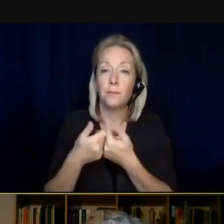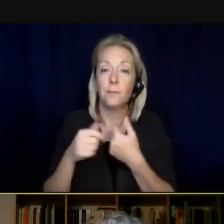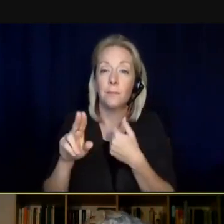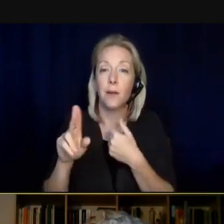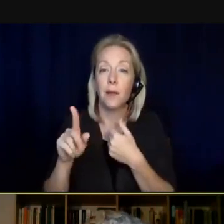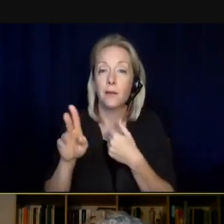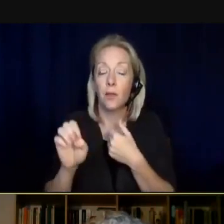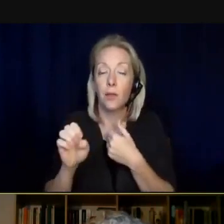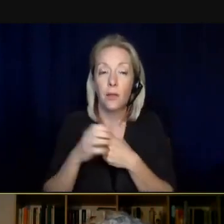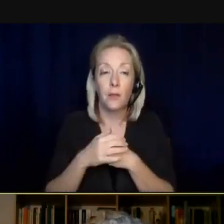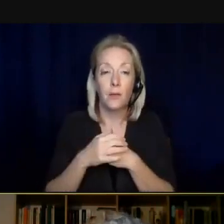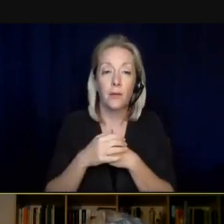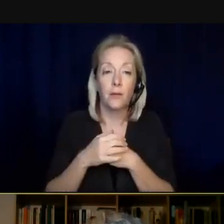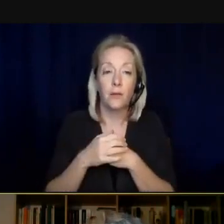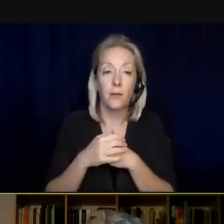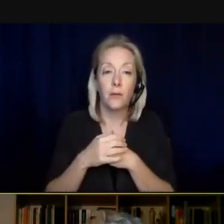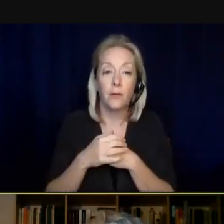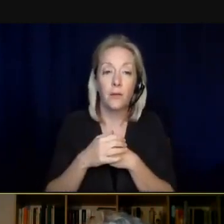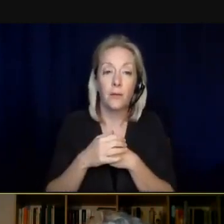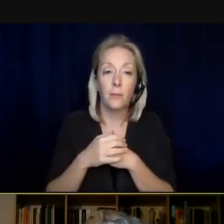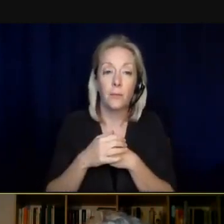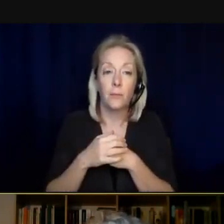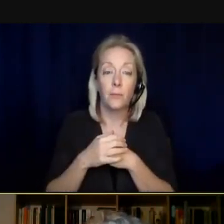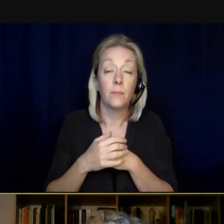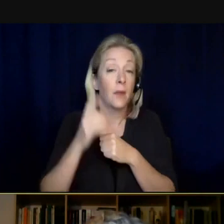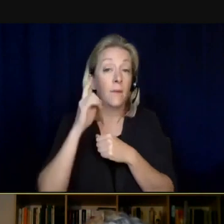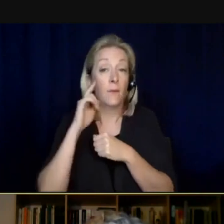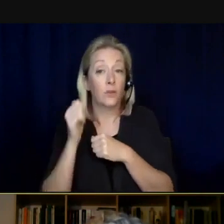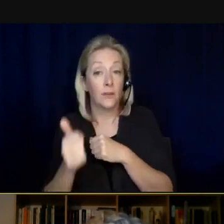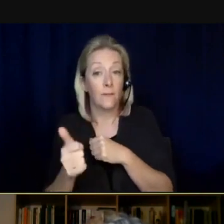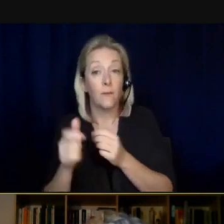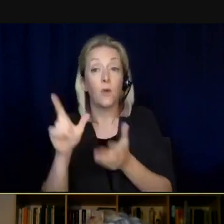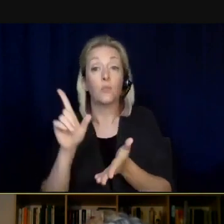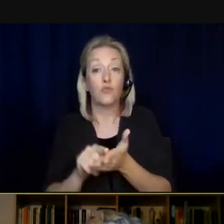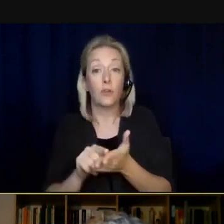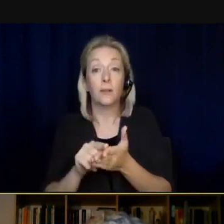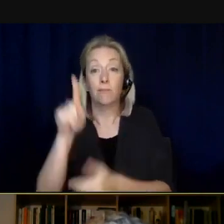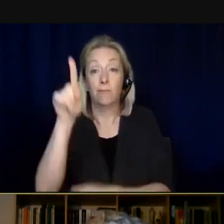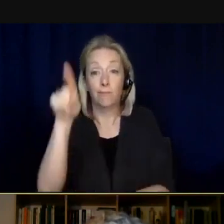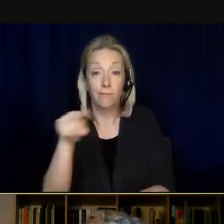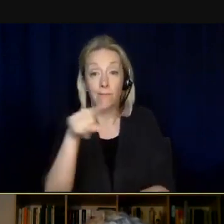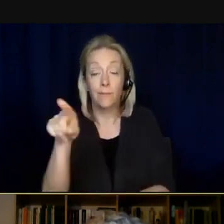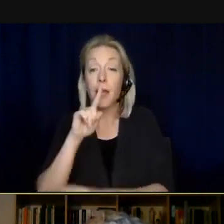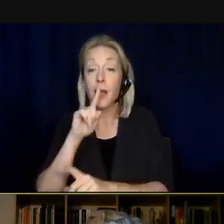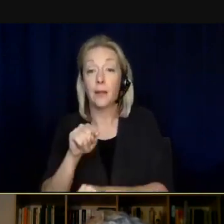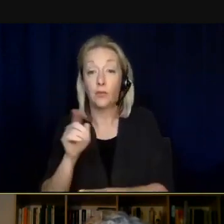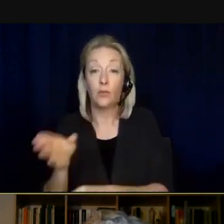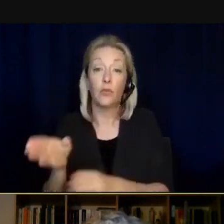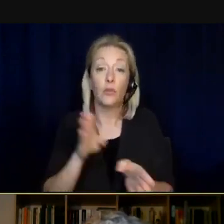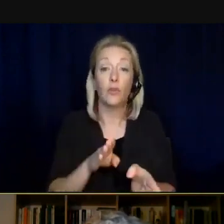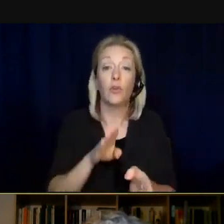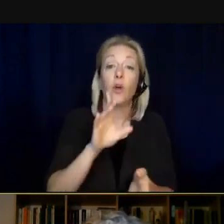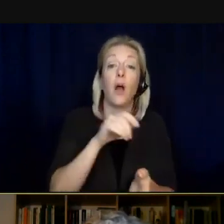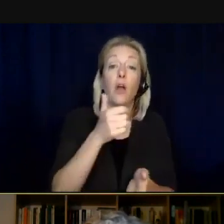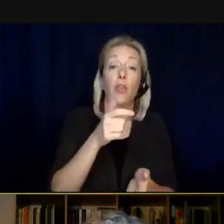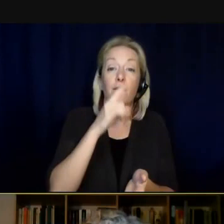Okay, and for you want to print one with the answers. For the kids, you're going to print the puzzles and